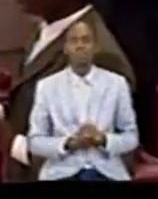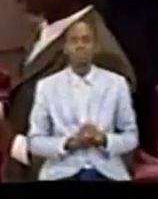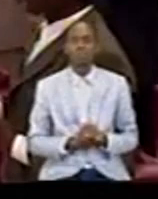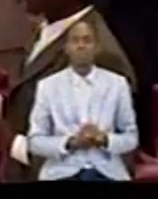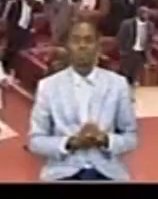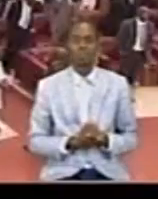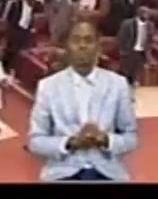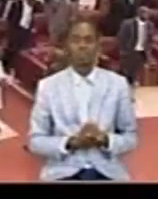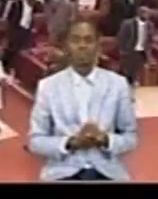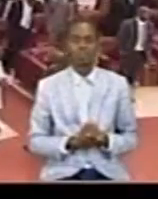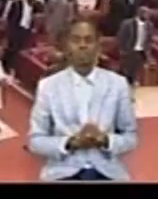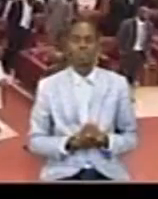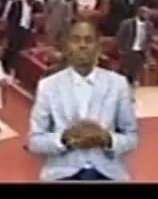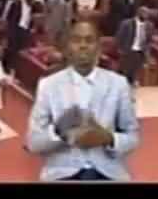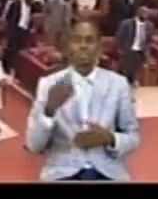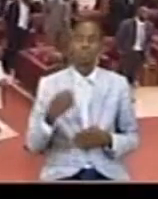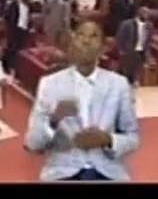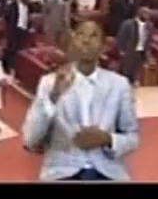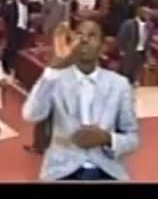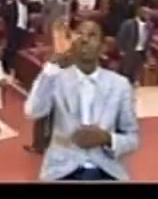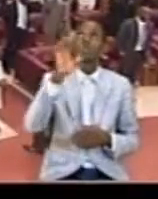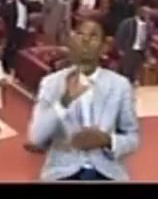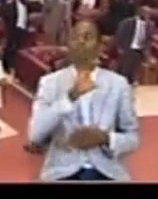The cross has the power